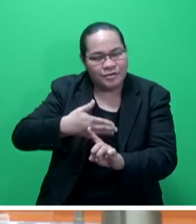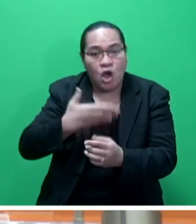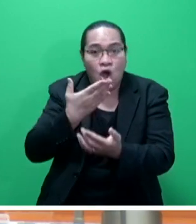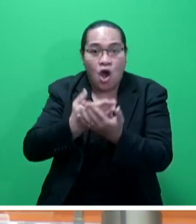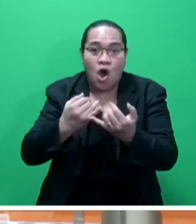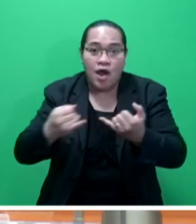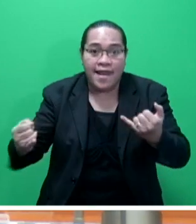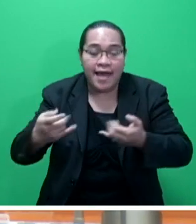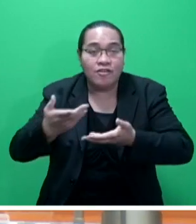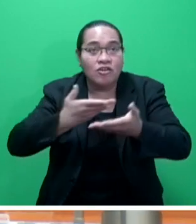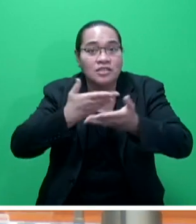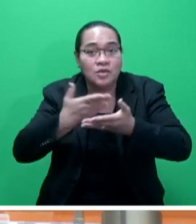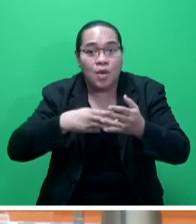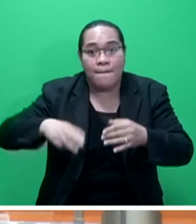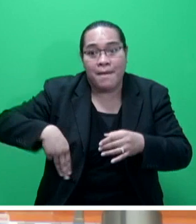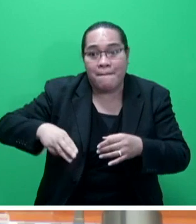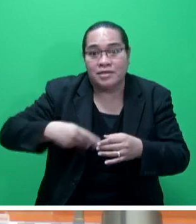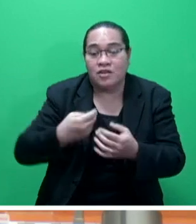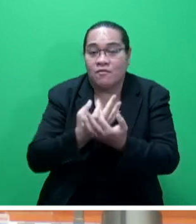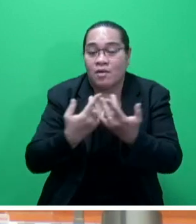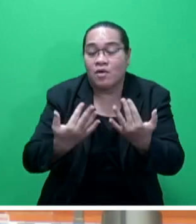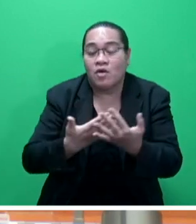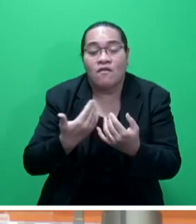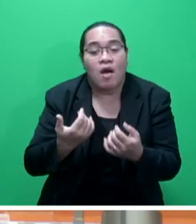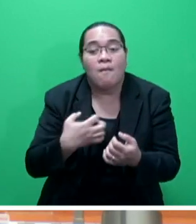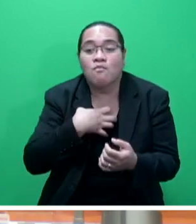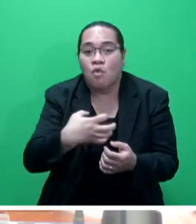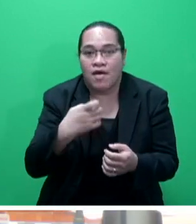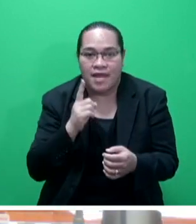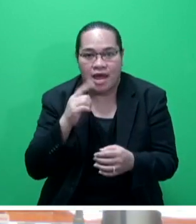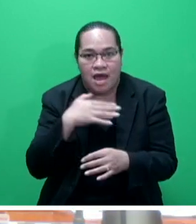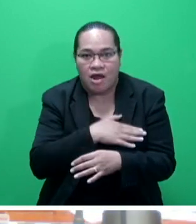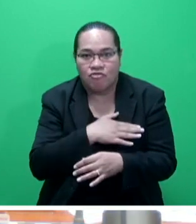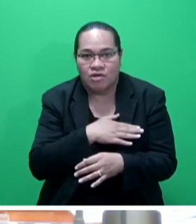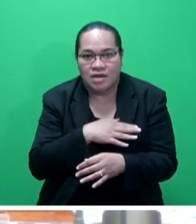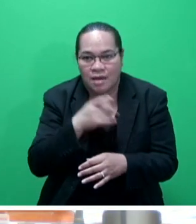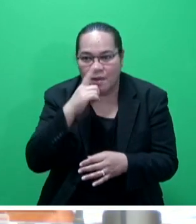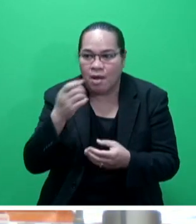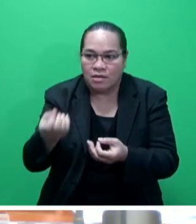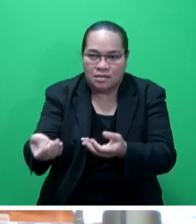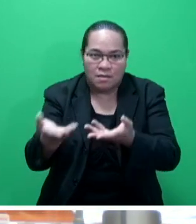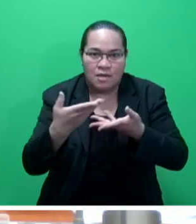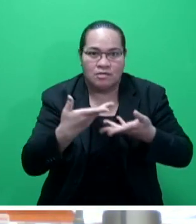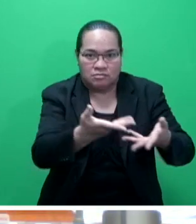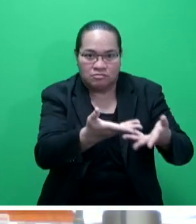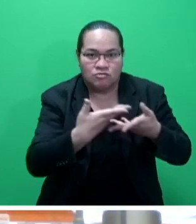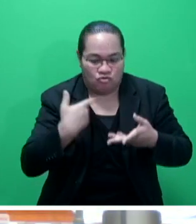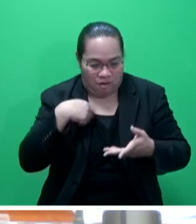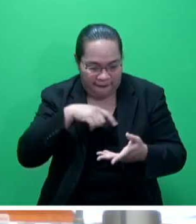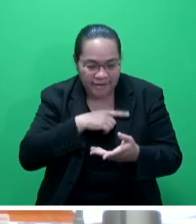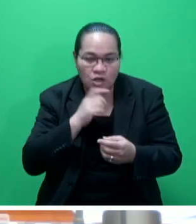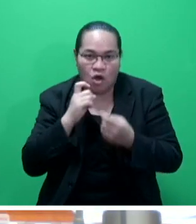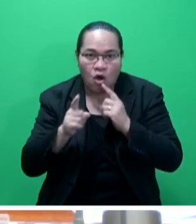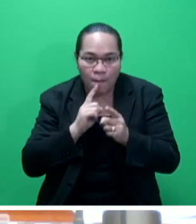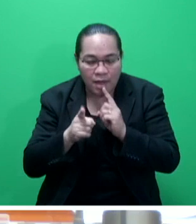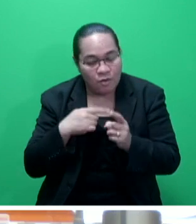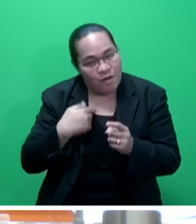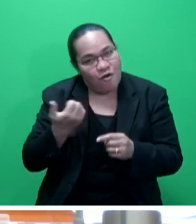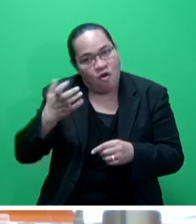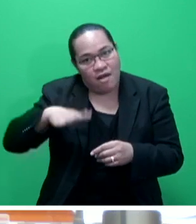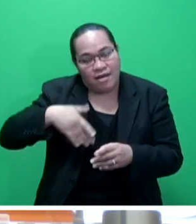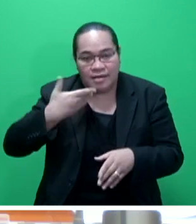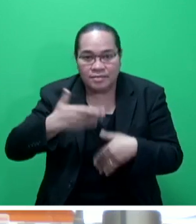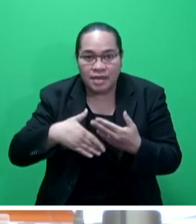consultation by members of the public. We had over 100 submissions that were sent to us, comments, submissions, and also, as we said, that the